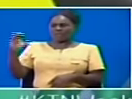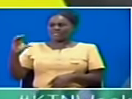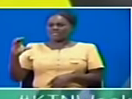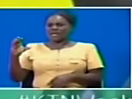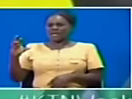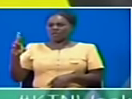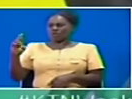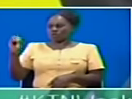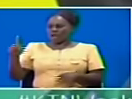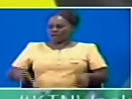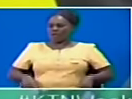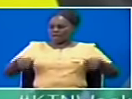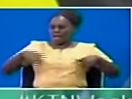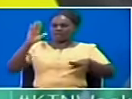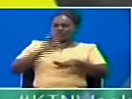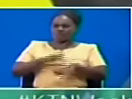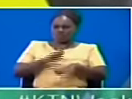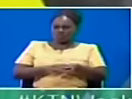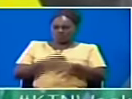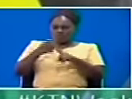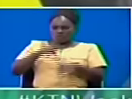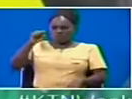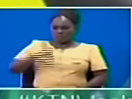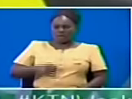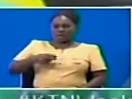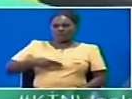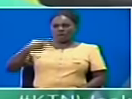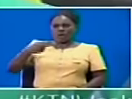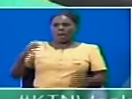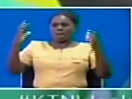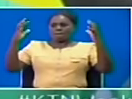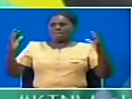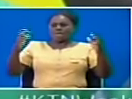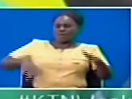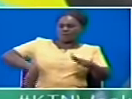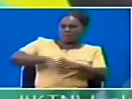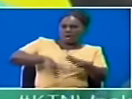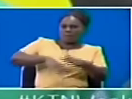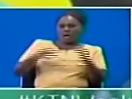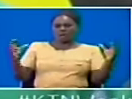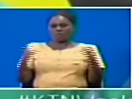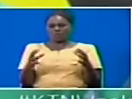mzuri. Pia utaezuzwa kutoka Southampton upate uko club kubwa.